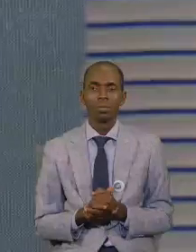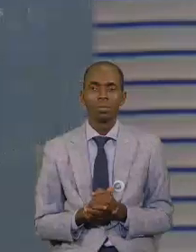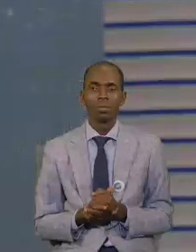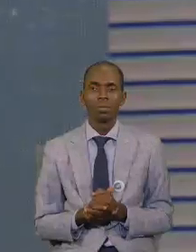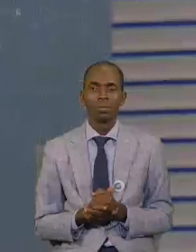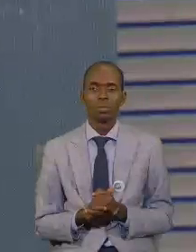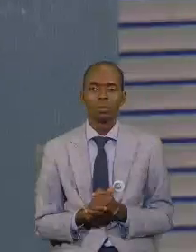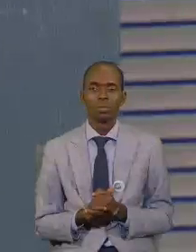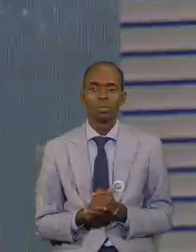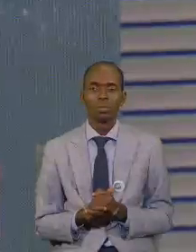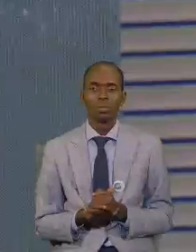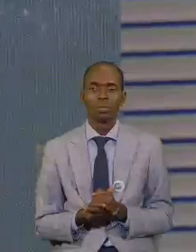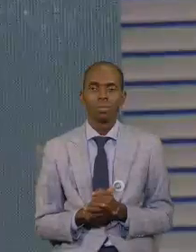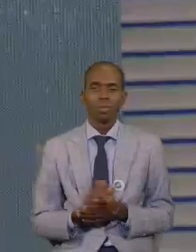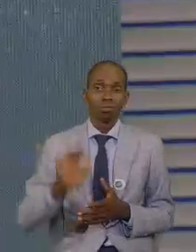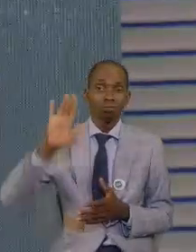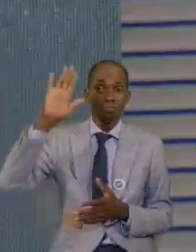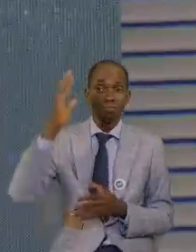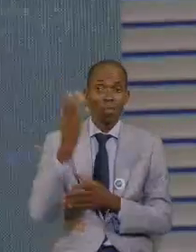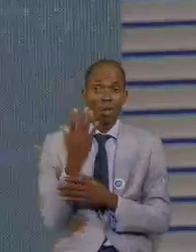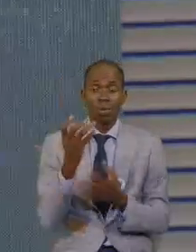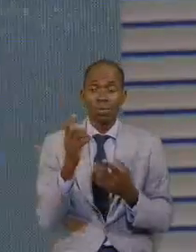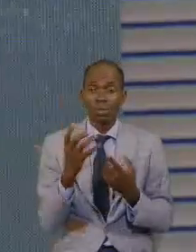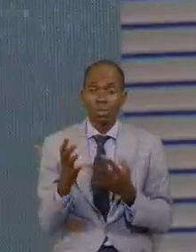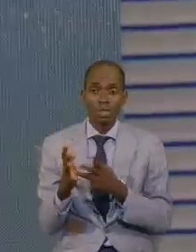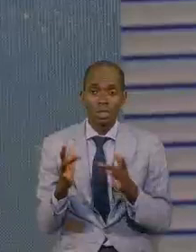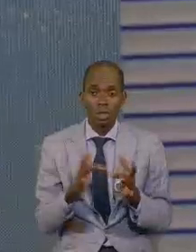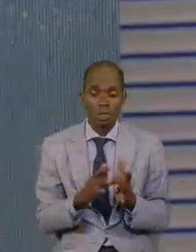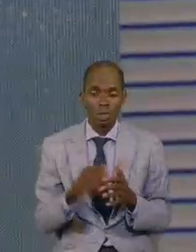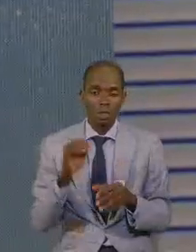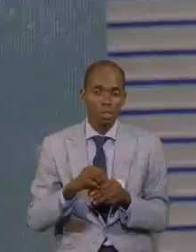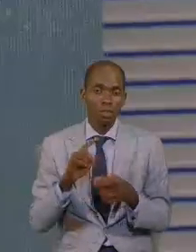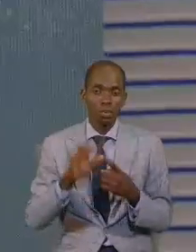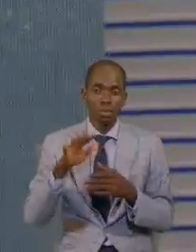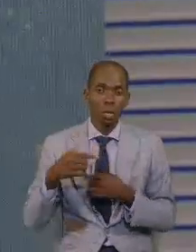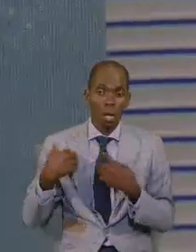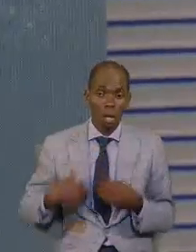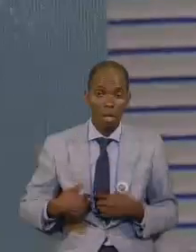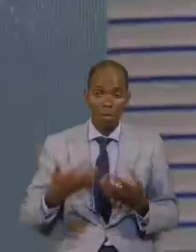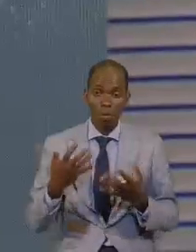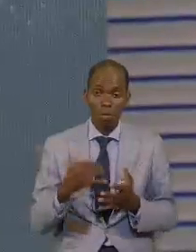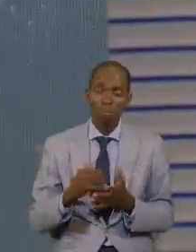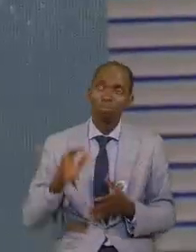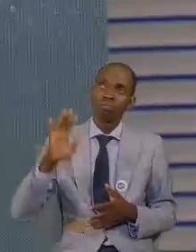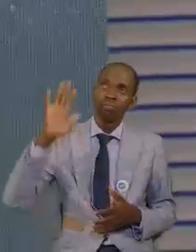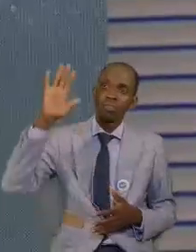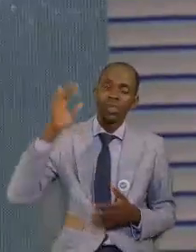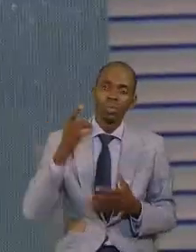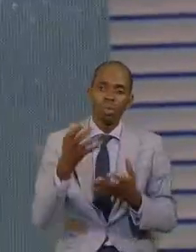Raise up your hand. You want Jesus in your heart. His peace in your